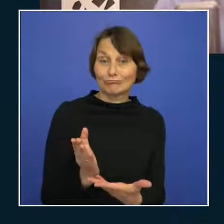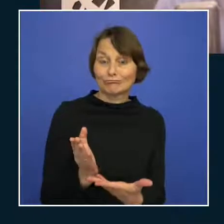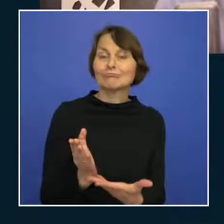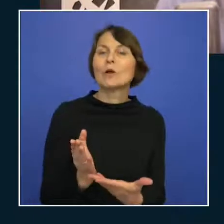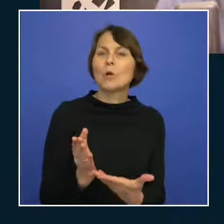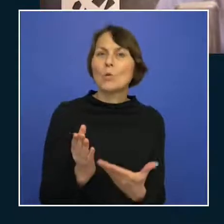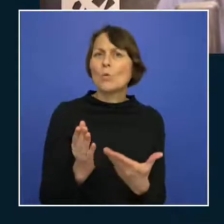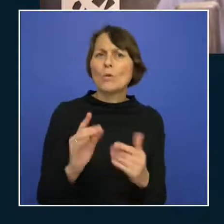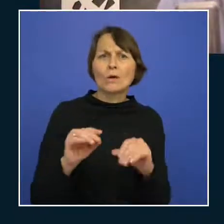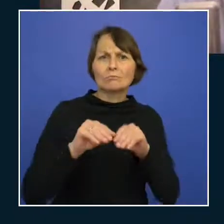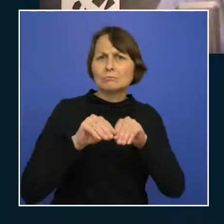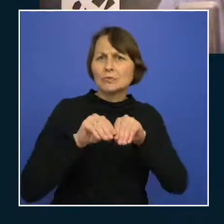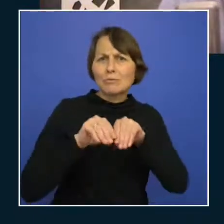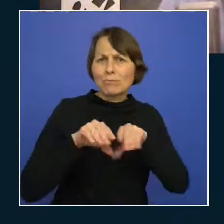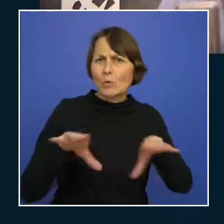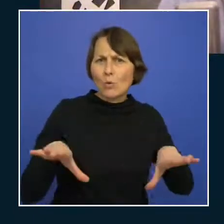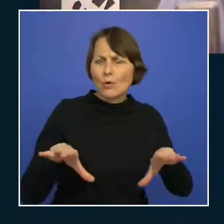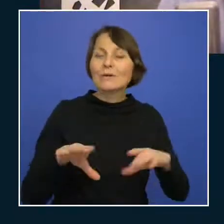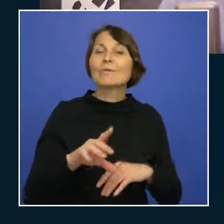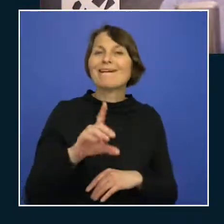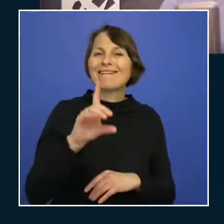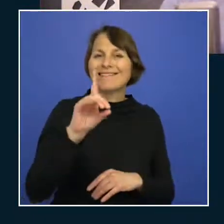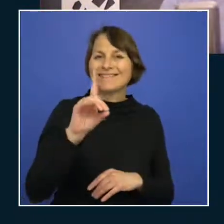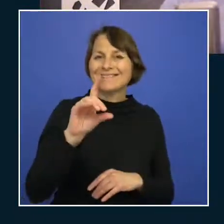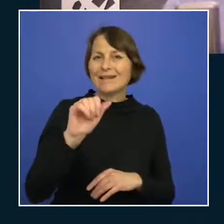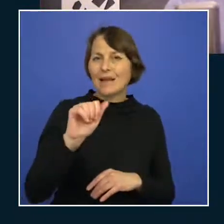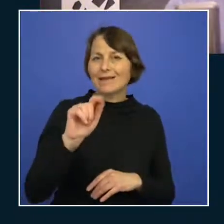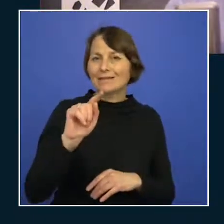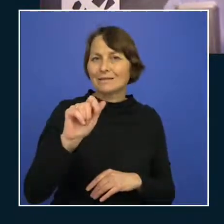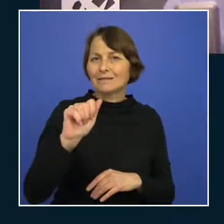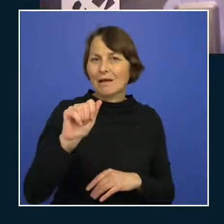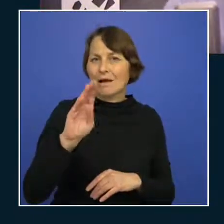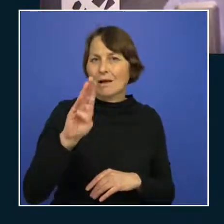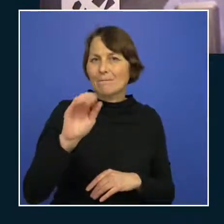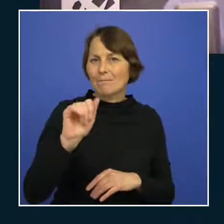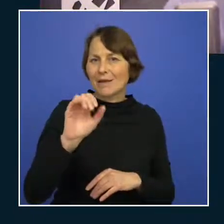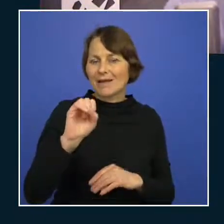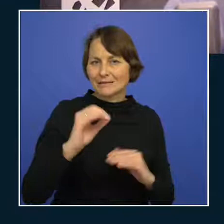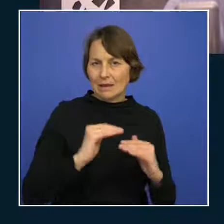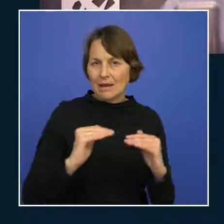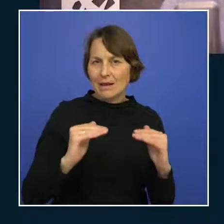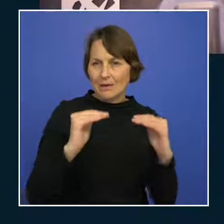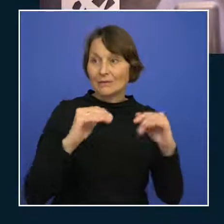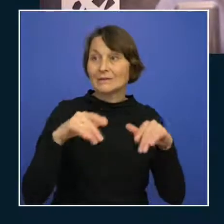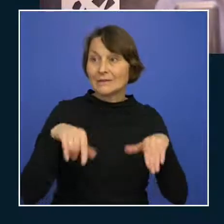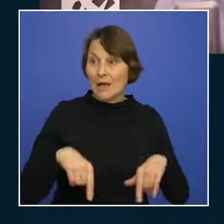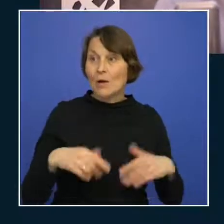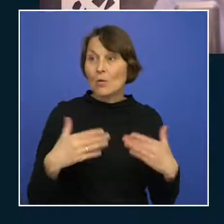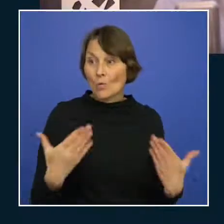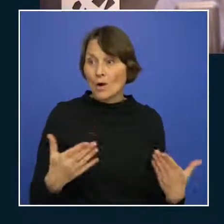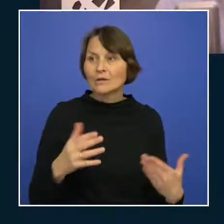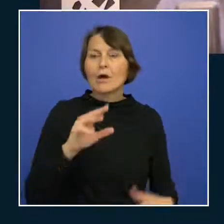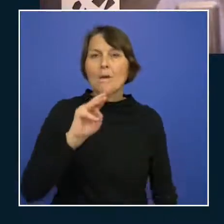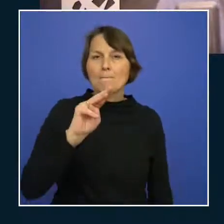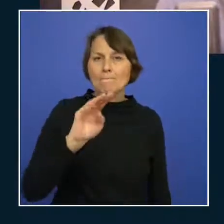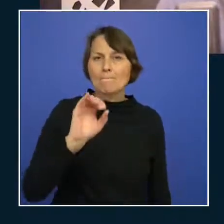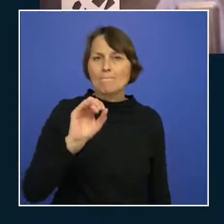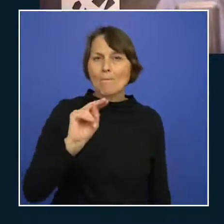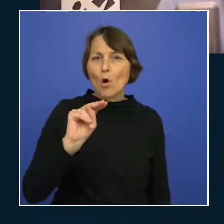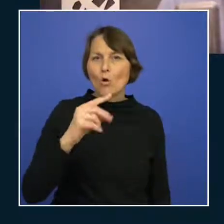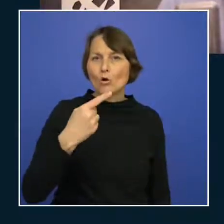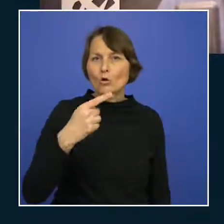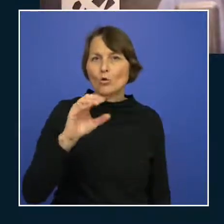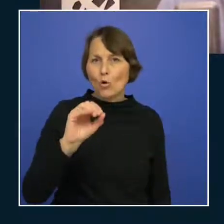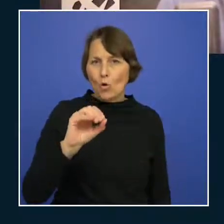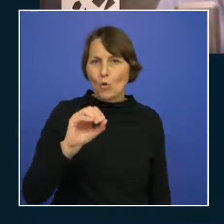deploy, which is our database layer, and that's MongoDB in this case. So when you're deploying a database